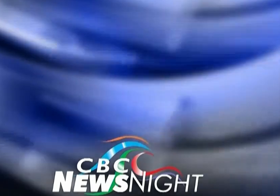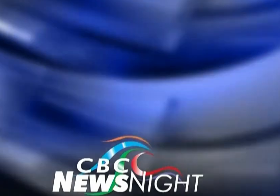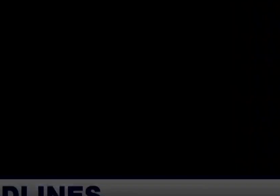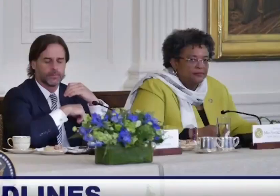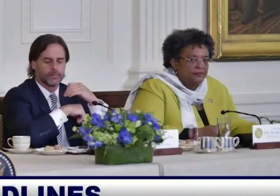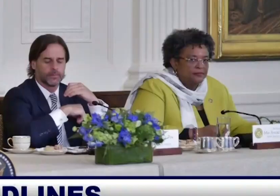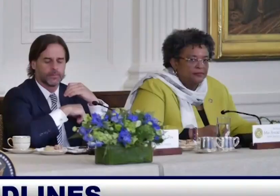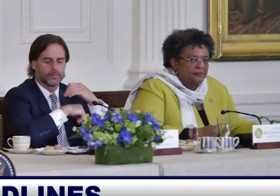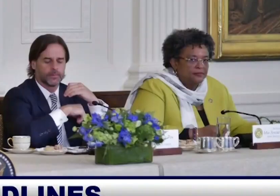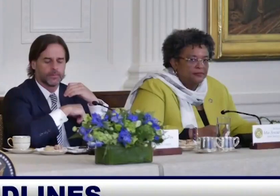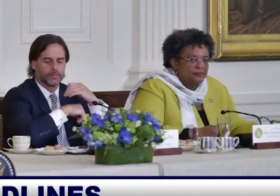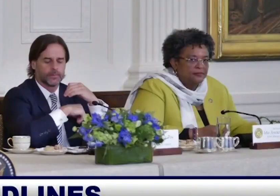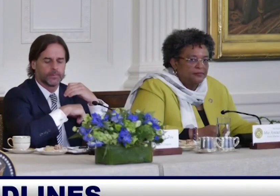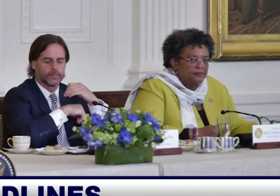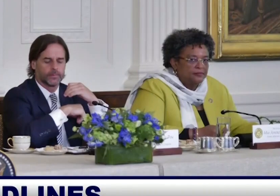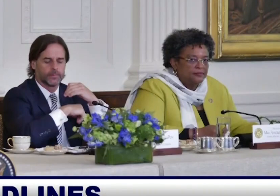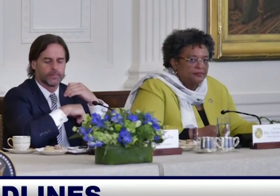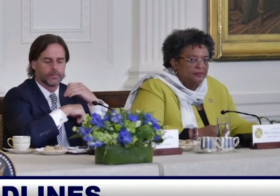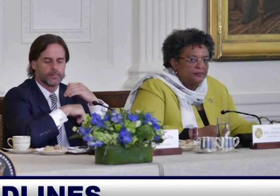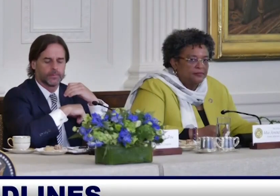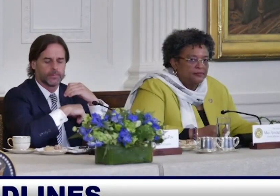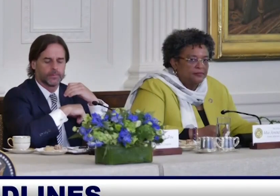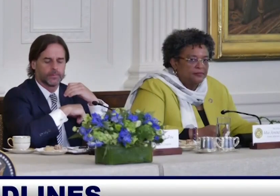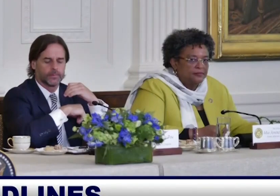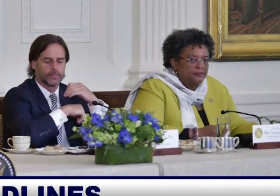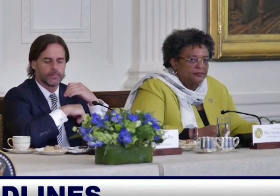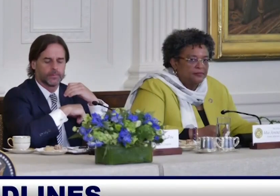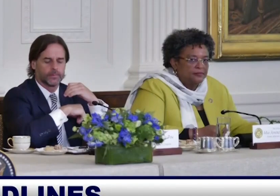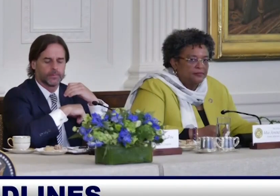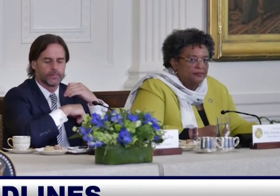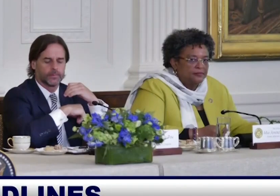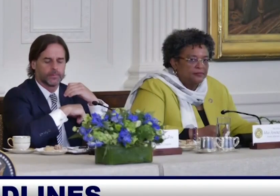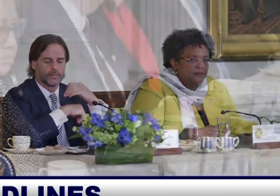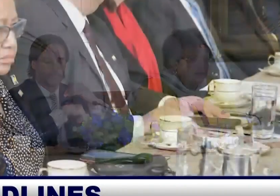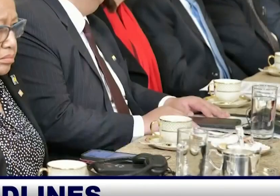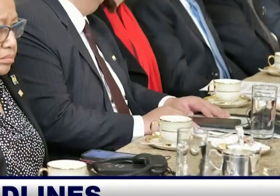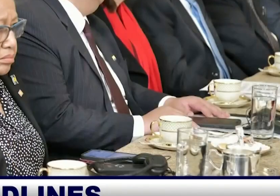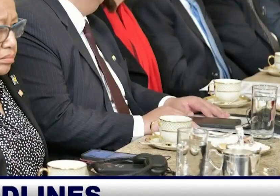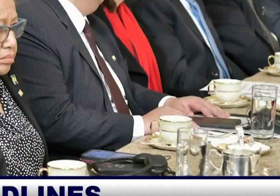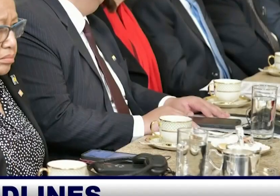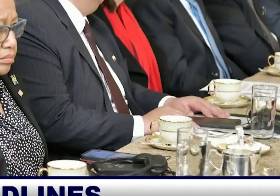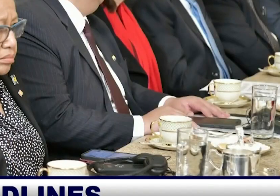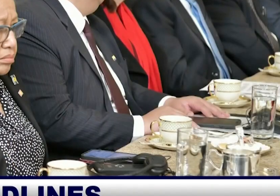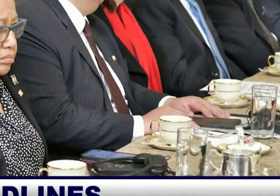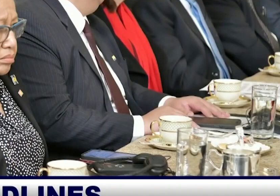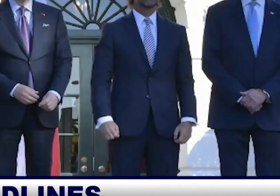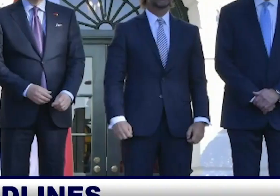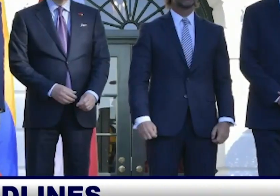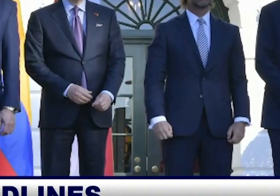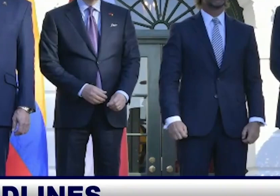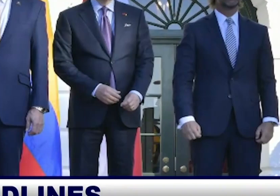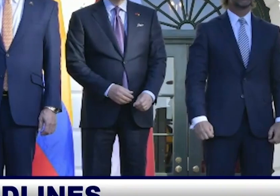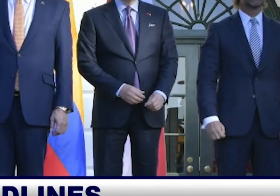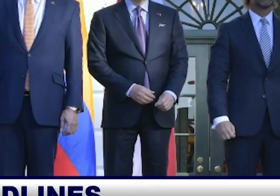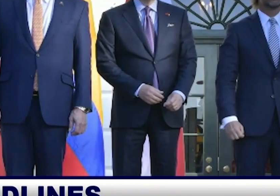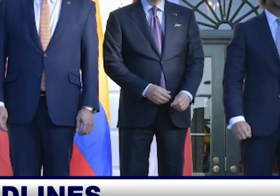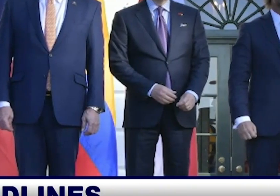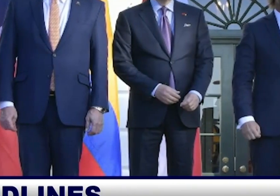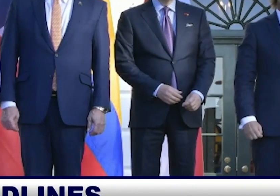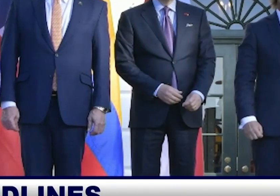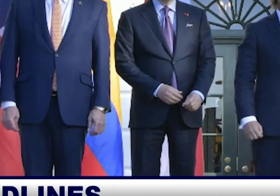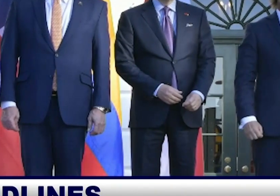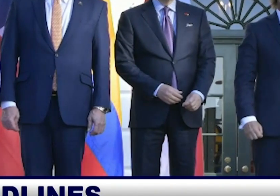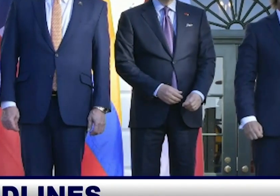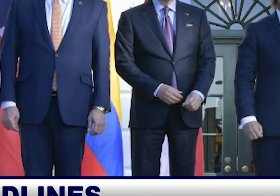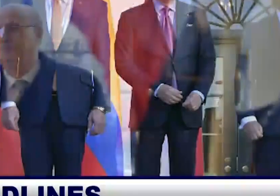High hopes the winter tourist season could be the best since the COVID-19 pandemic. Prime Minister Mia Mottley